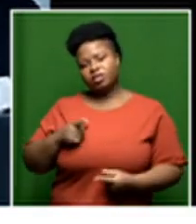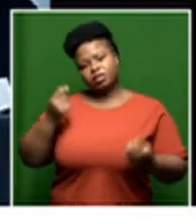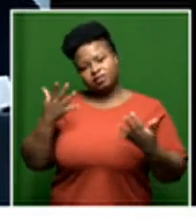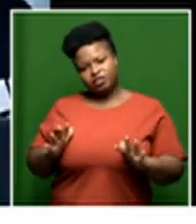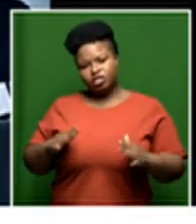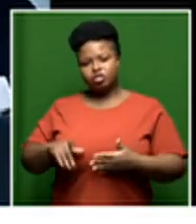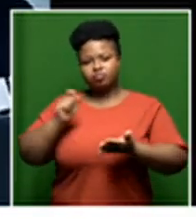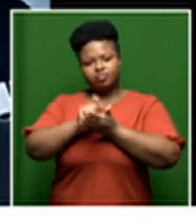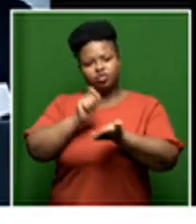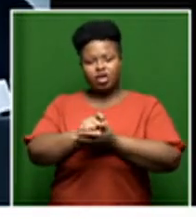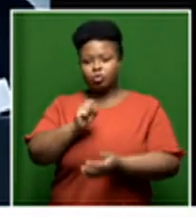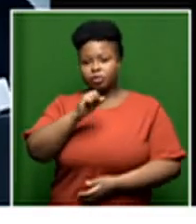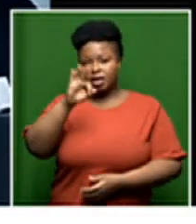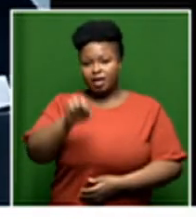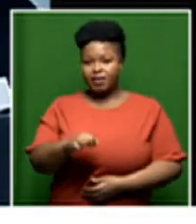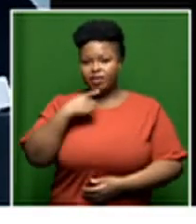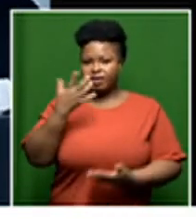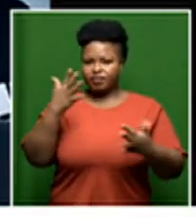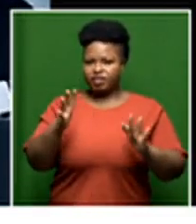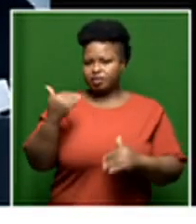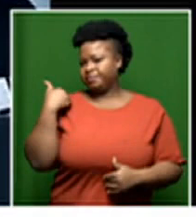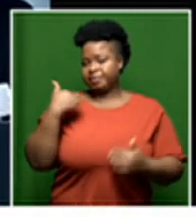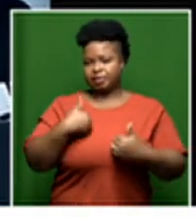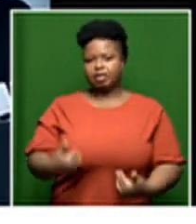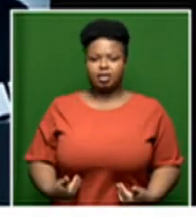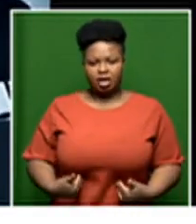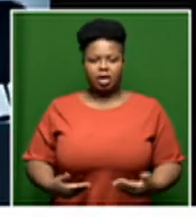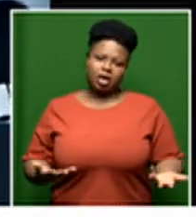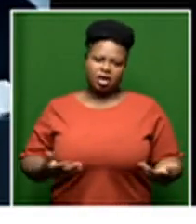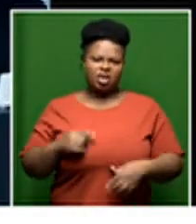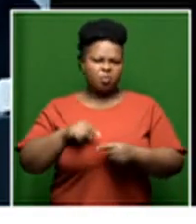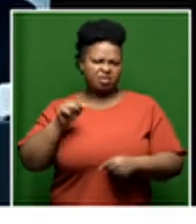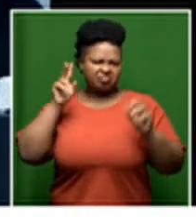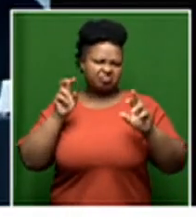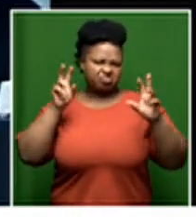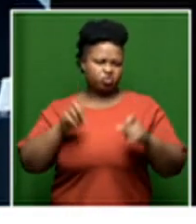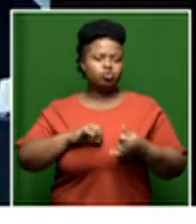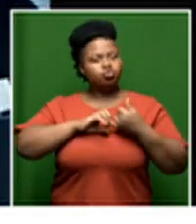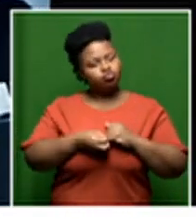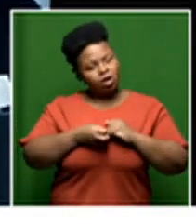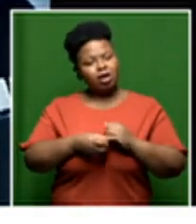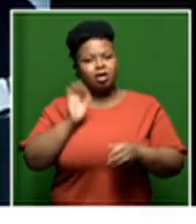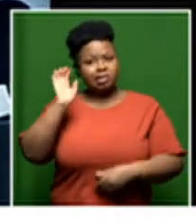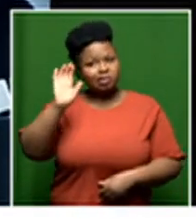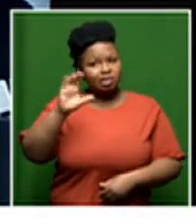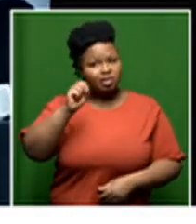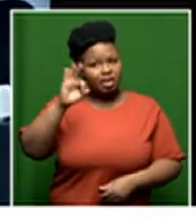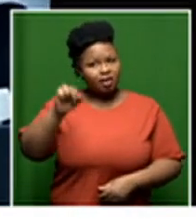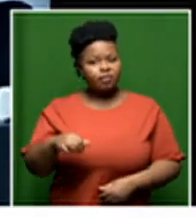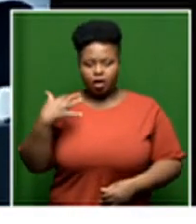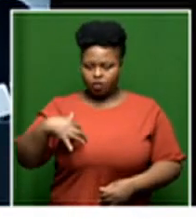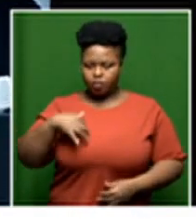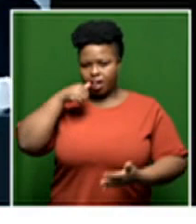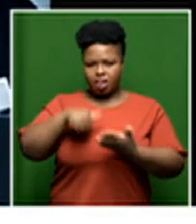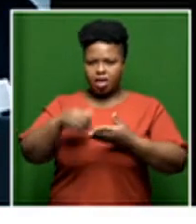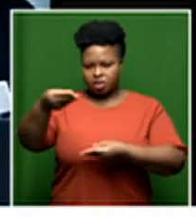we did write to SAFA actually on Sunday, just pertaining to the matters, to sort of seek them to give us